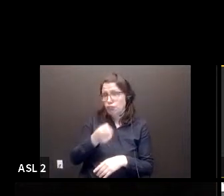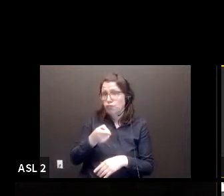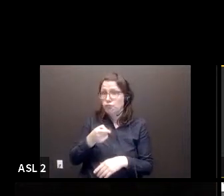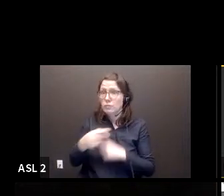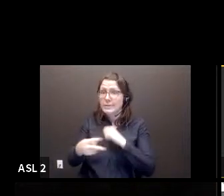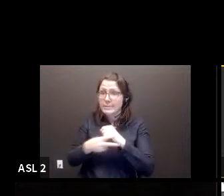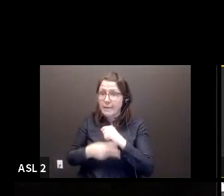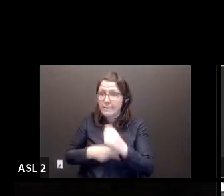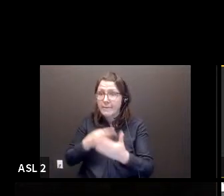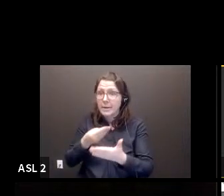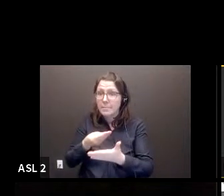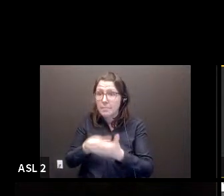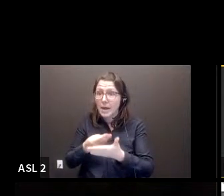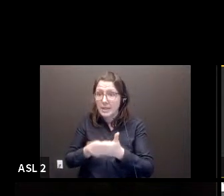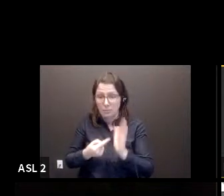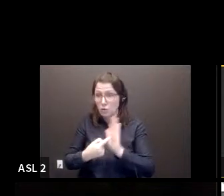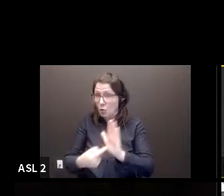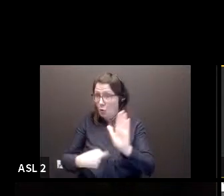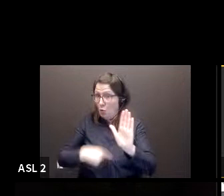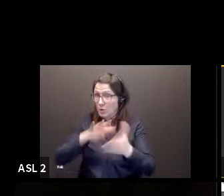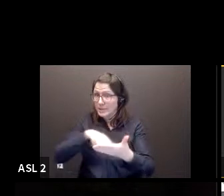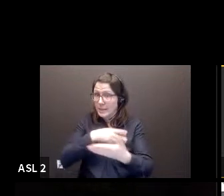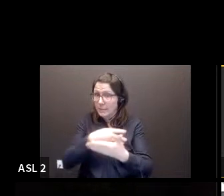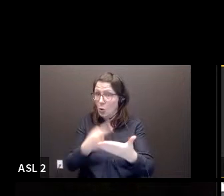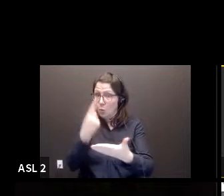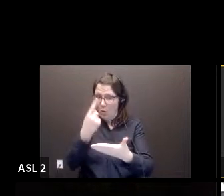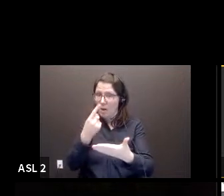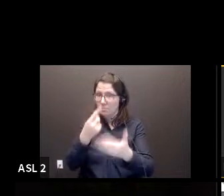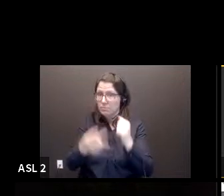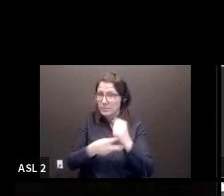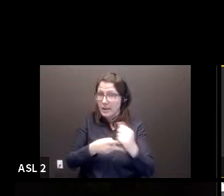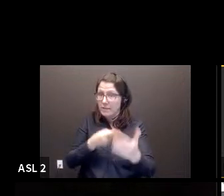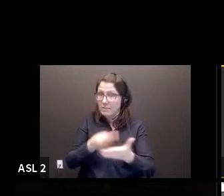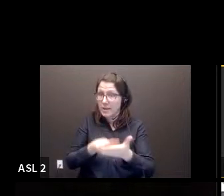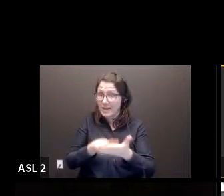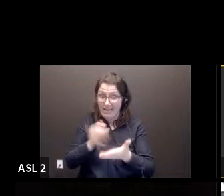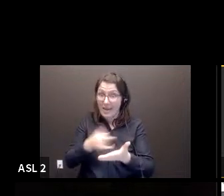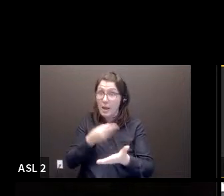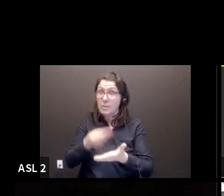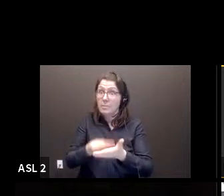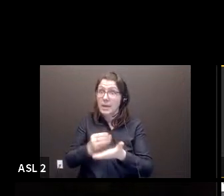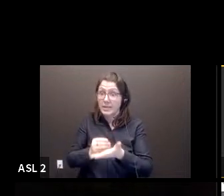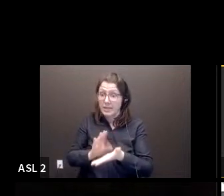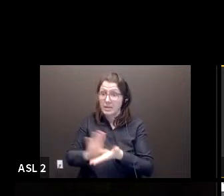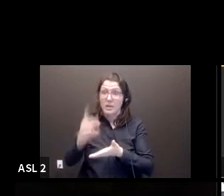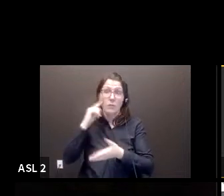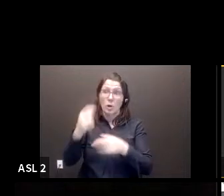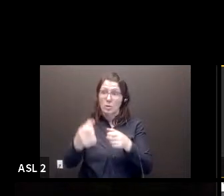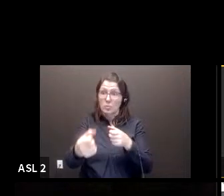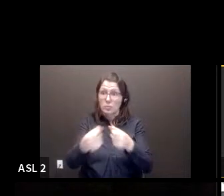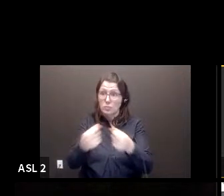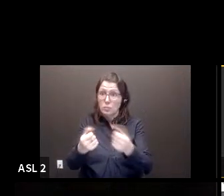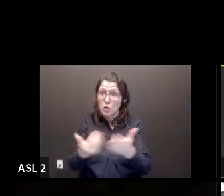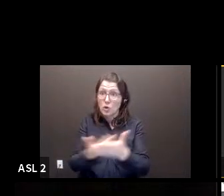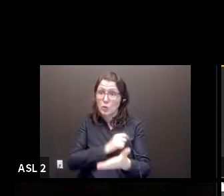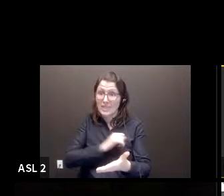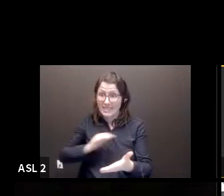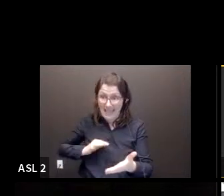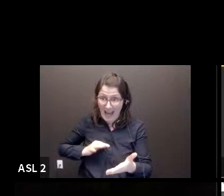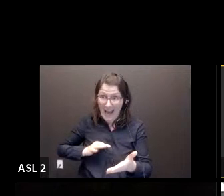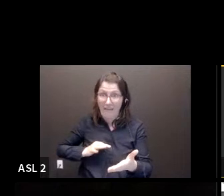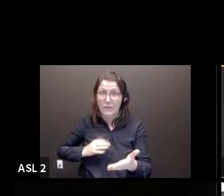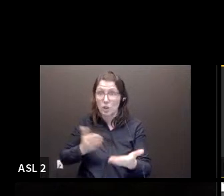on table 1 being used to fund and staff the new services on that chart